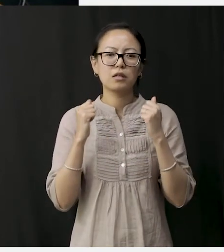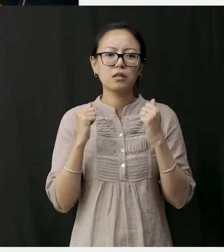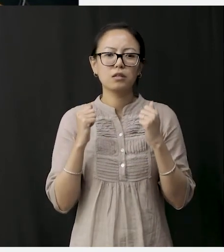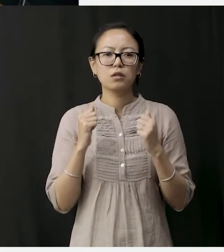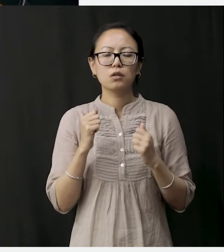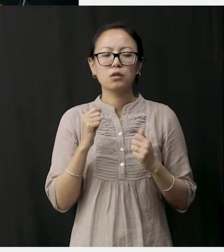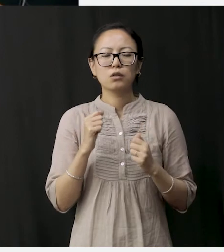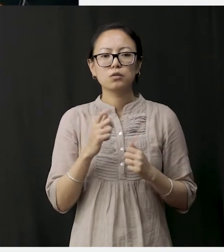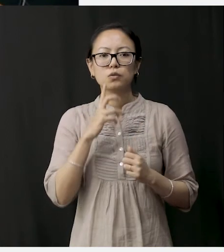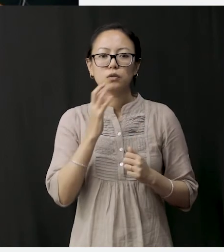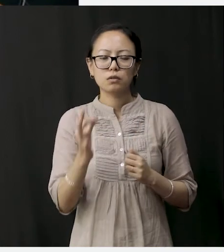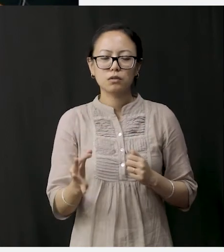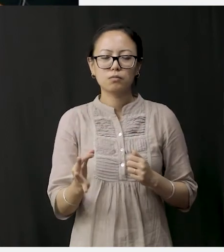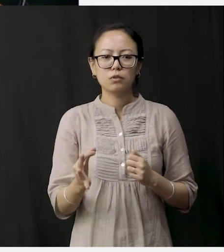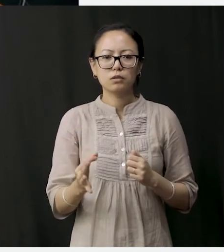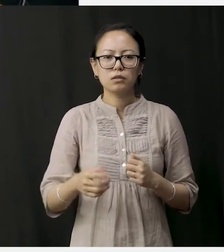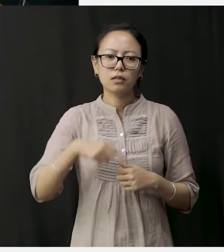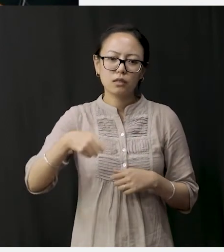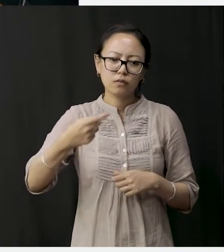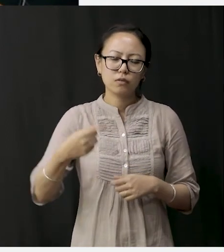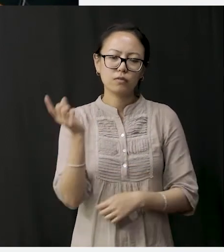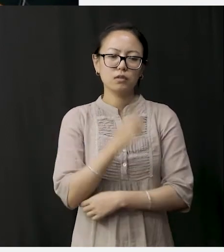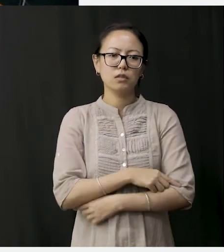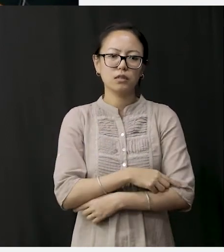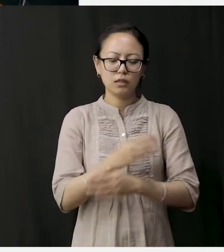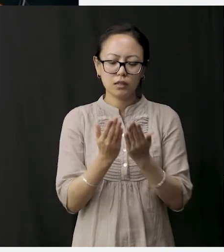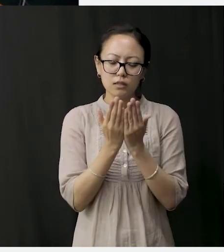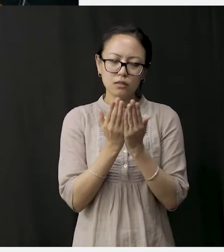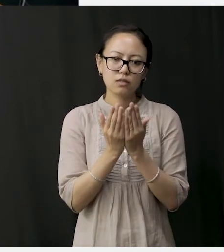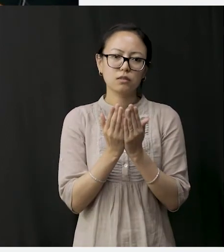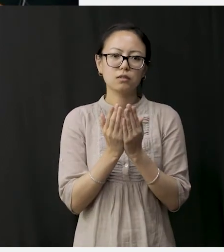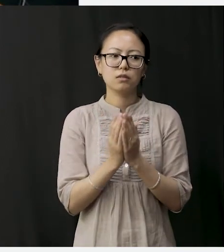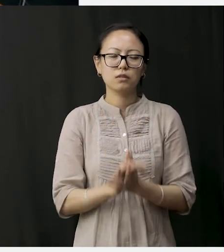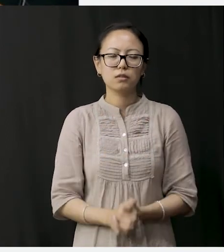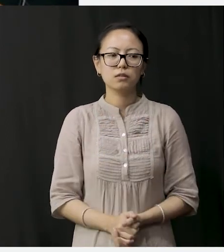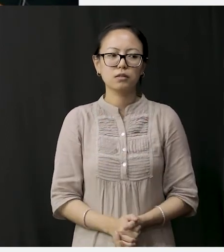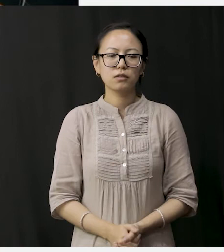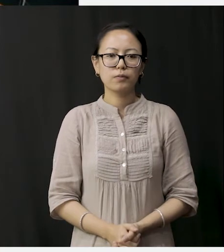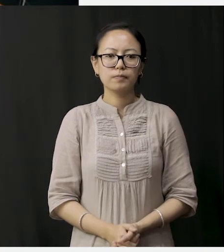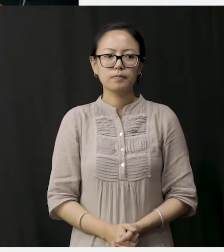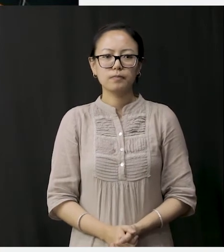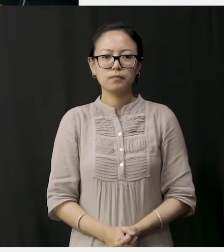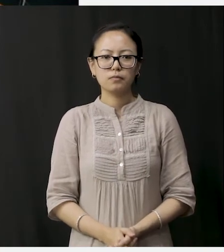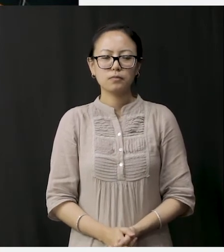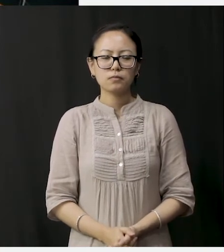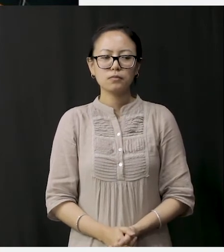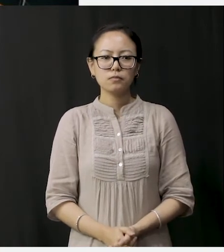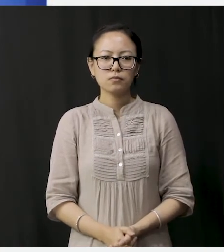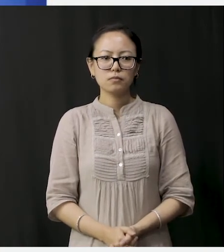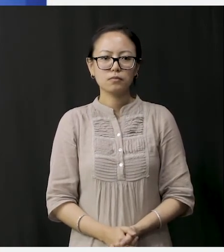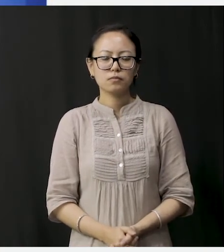or 2 hours, it will be so good. You can sit on your table and you can study for some time. All right,